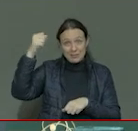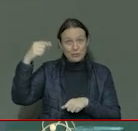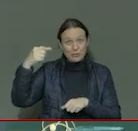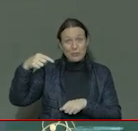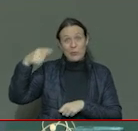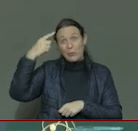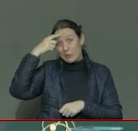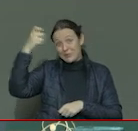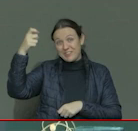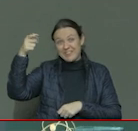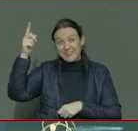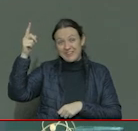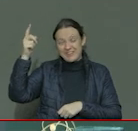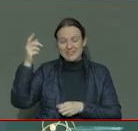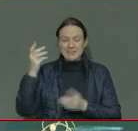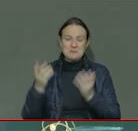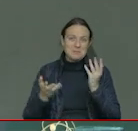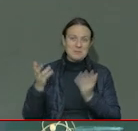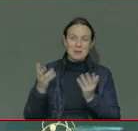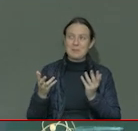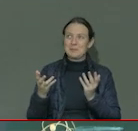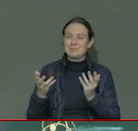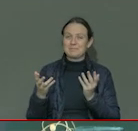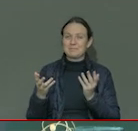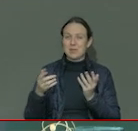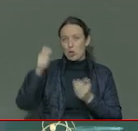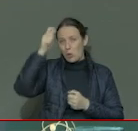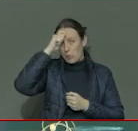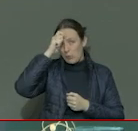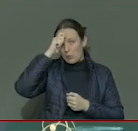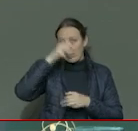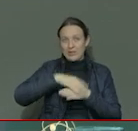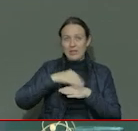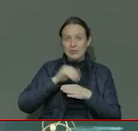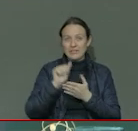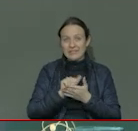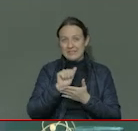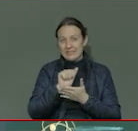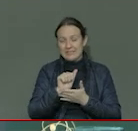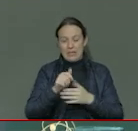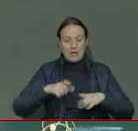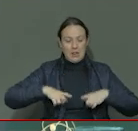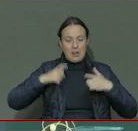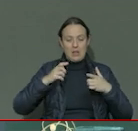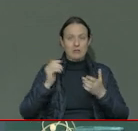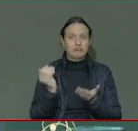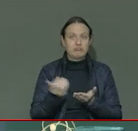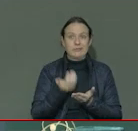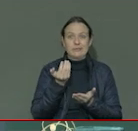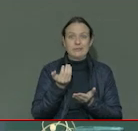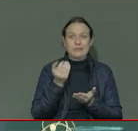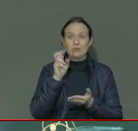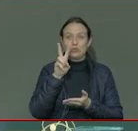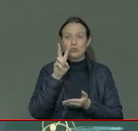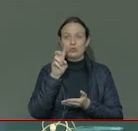correct? Is it easy for us to believe that a boy, a 16-year-old boy, can survive for 227 days on